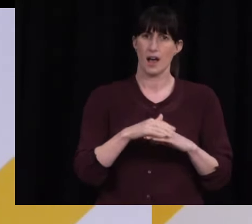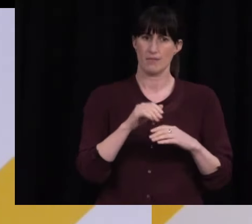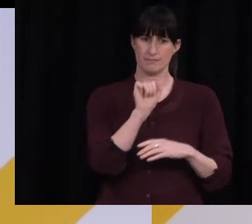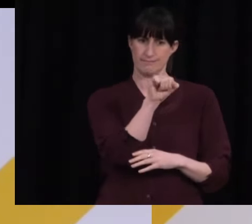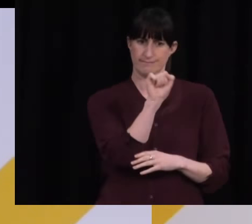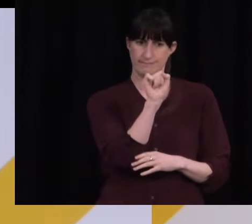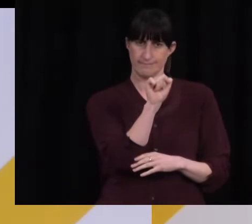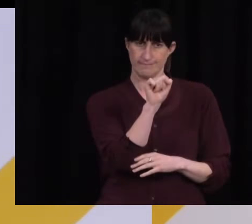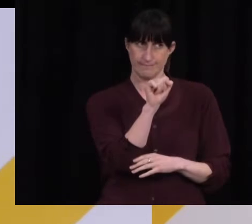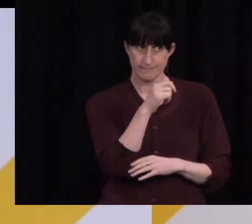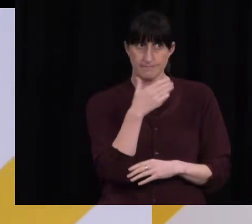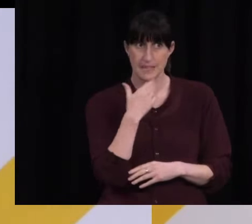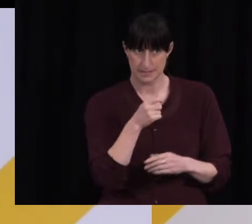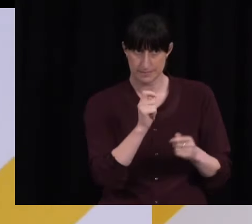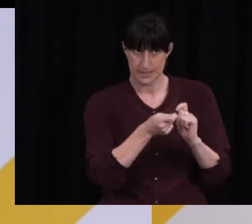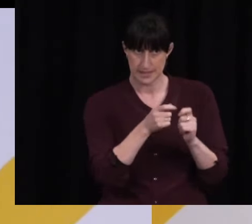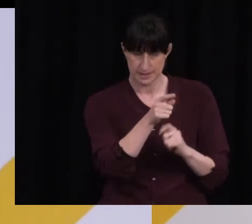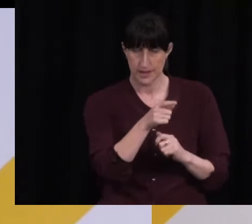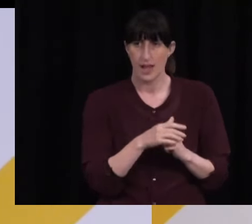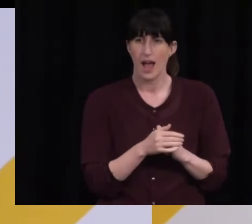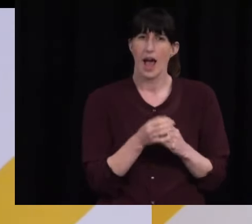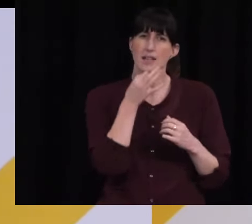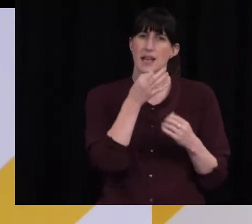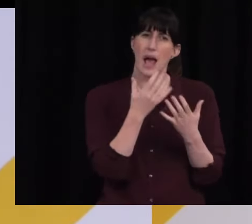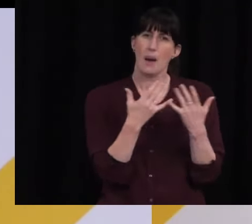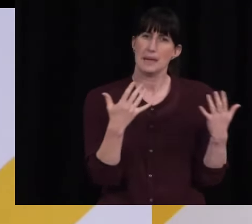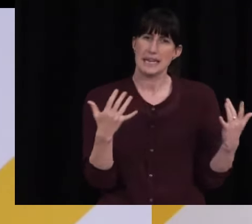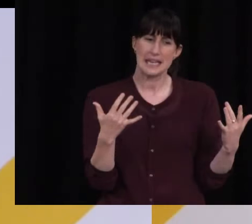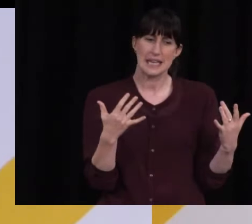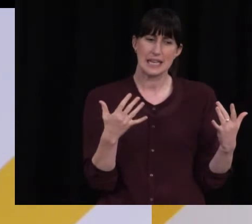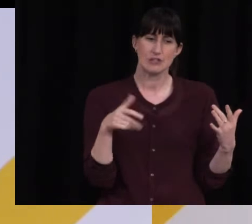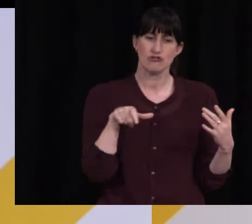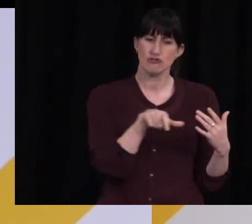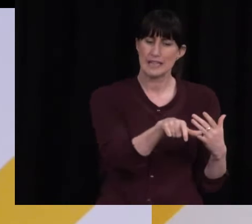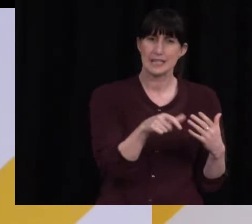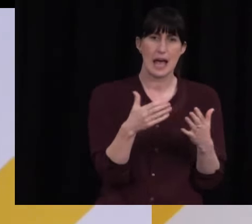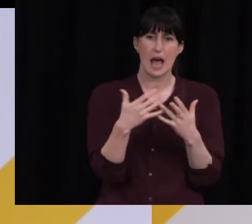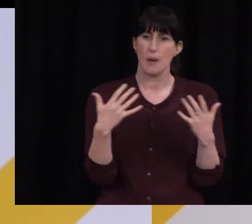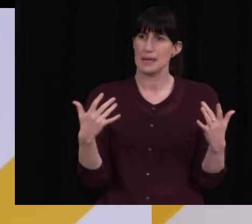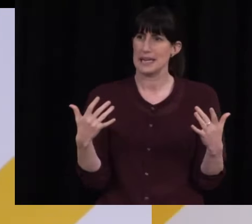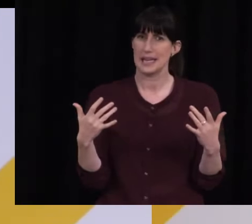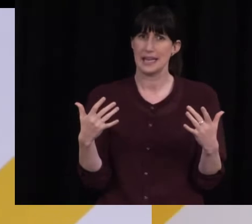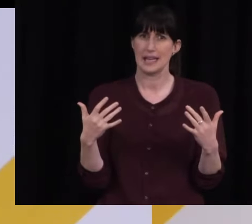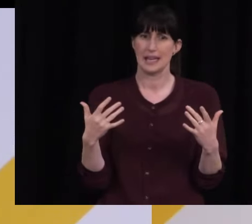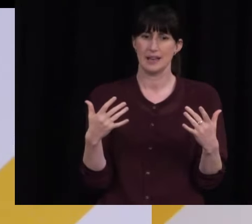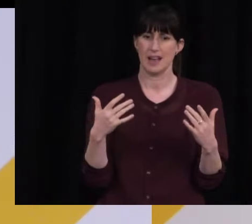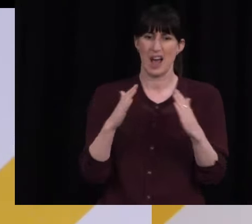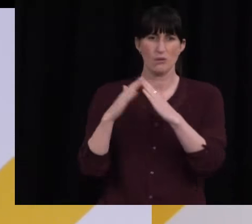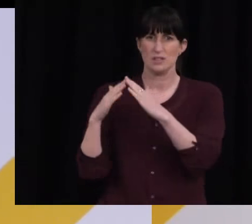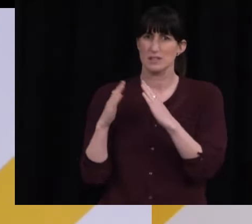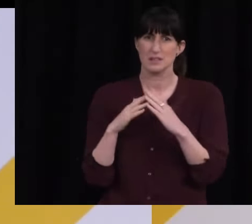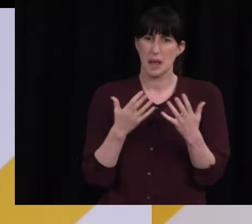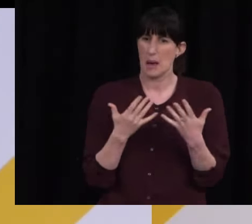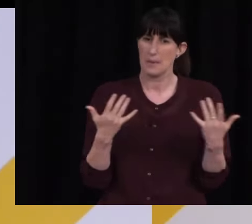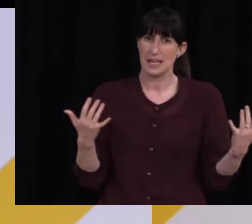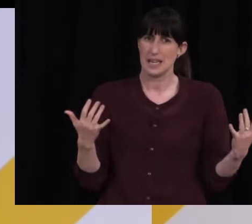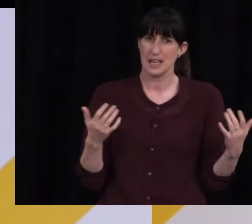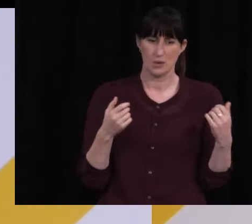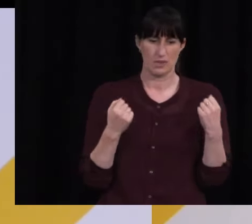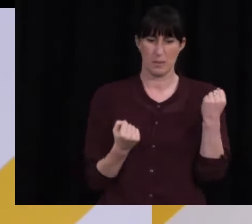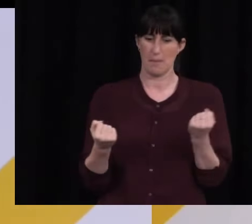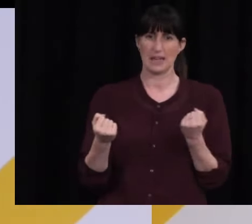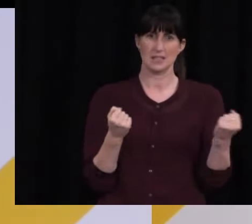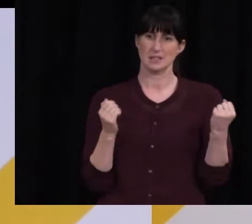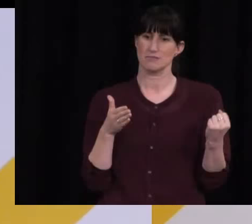of Health, how many streets and people have been visited recently by those mobile testing units, and how many people have actually agreed to be tested?